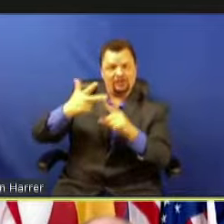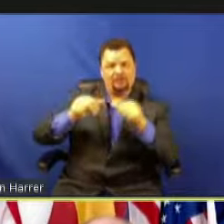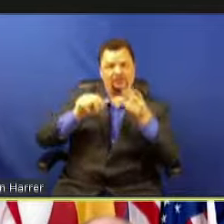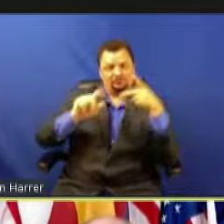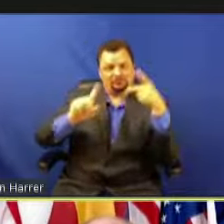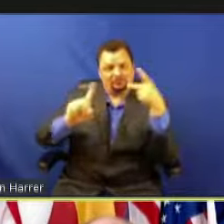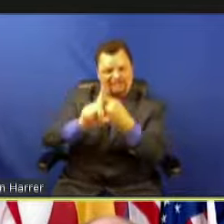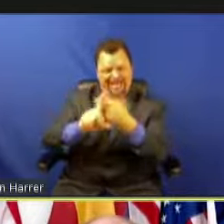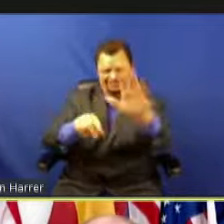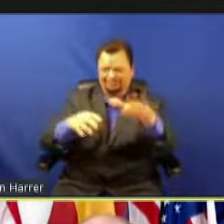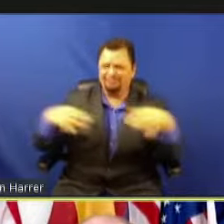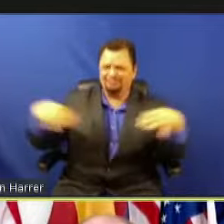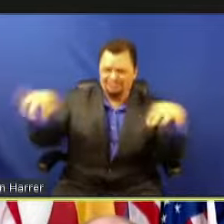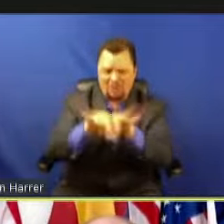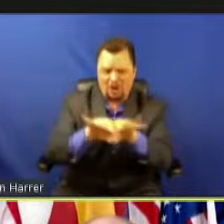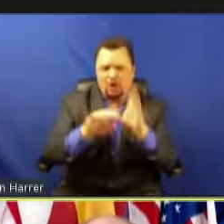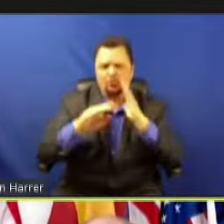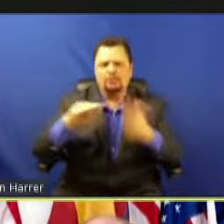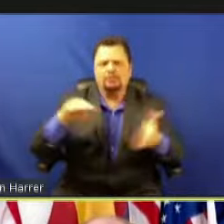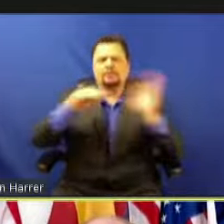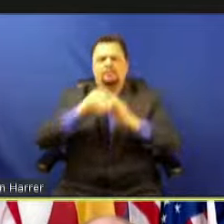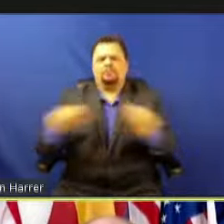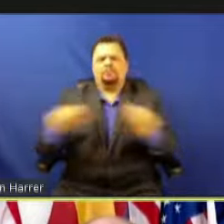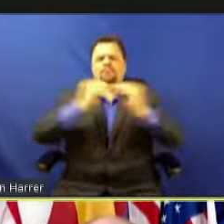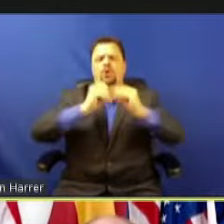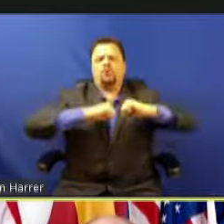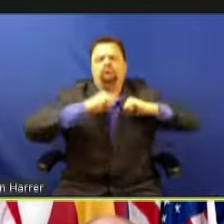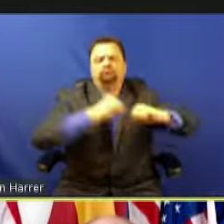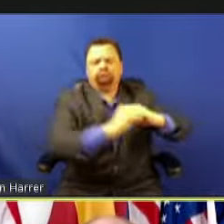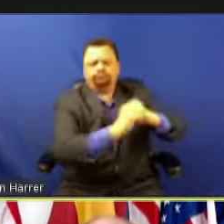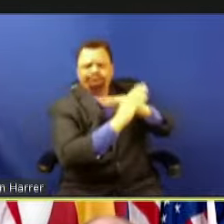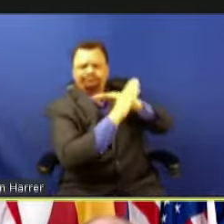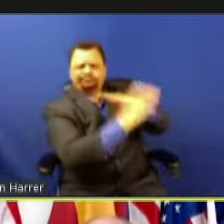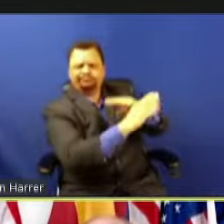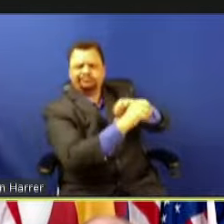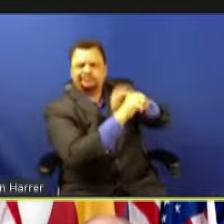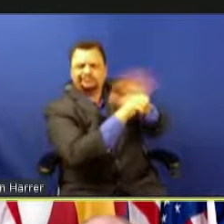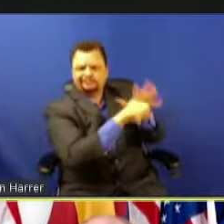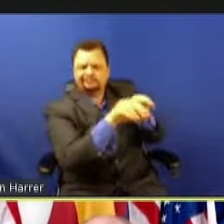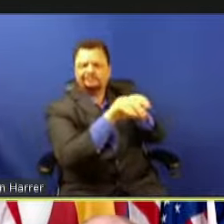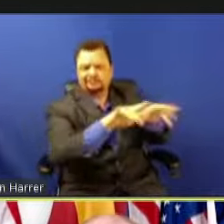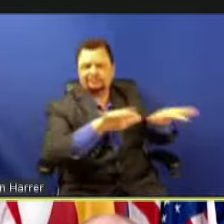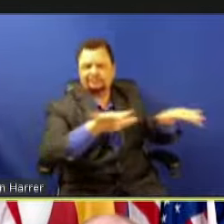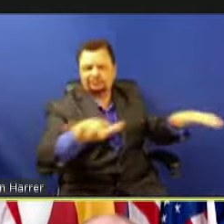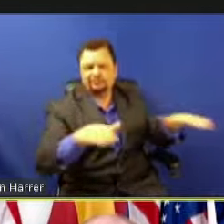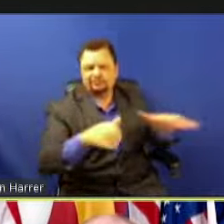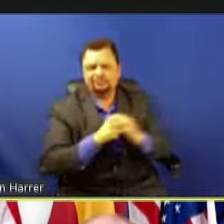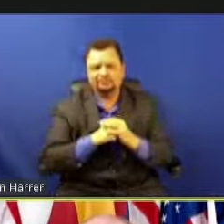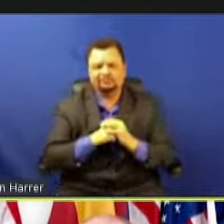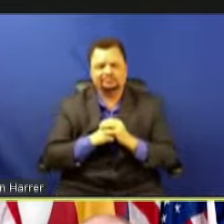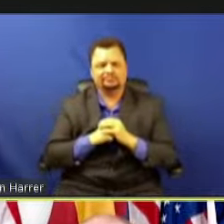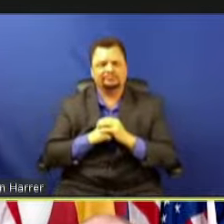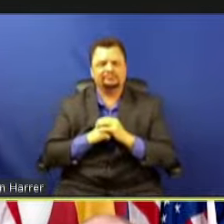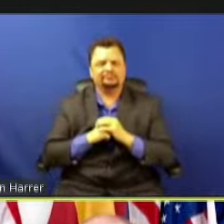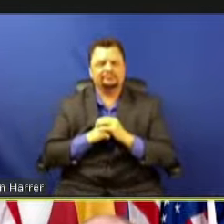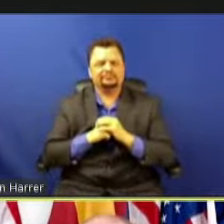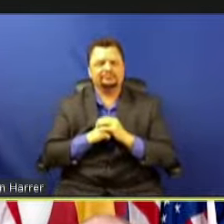have an immunocompromised condition. At any age, you should get that booster shot. We are at